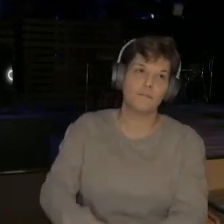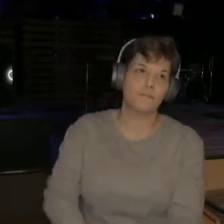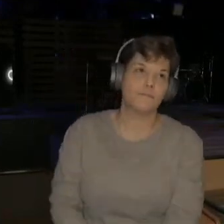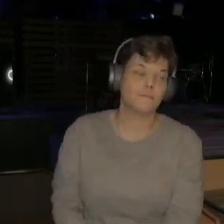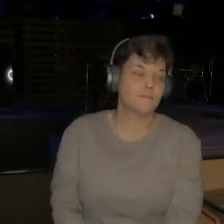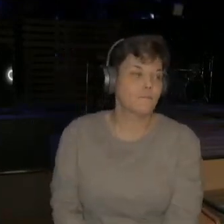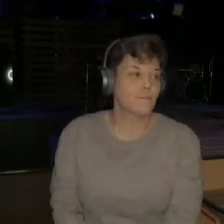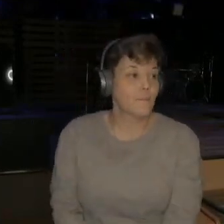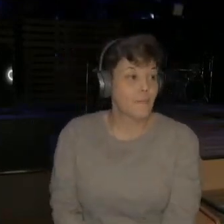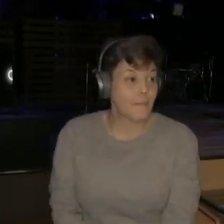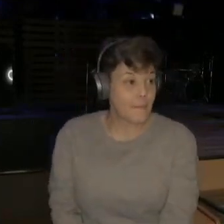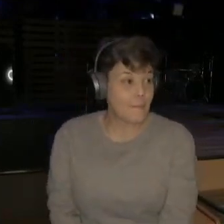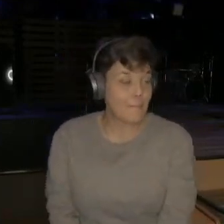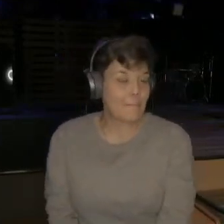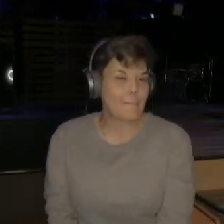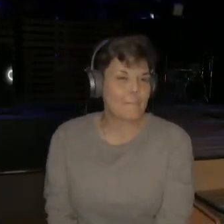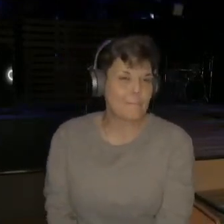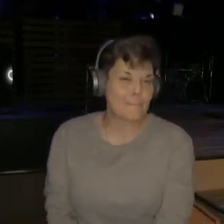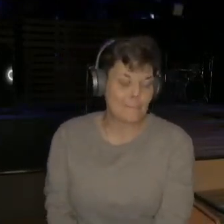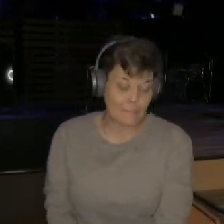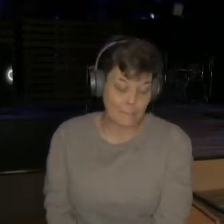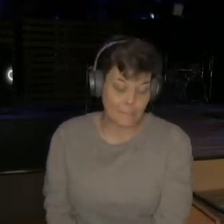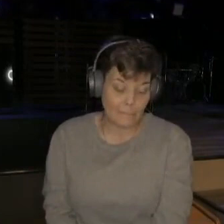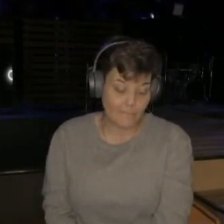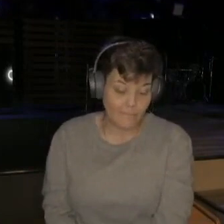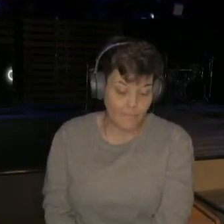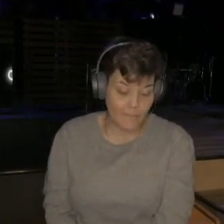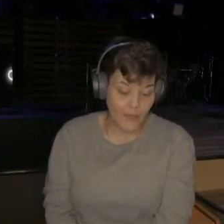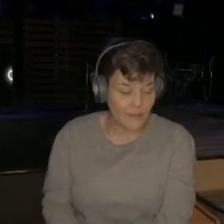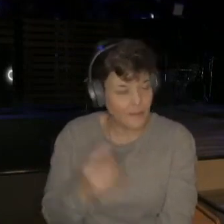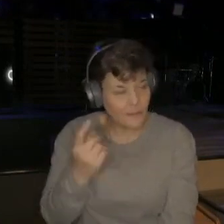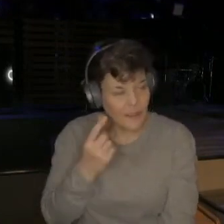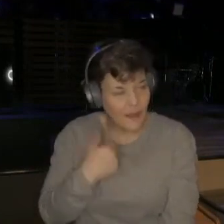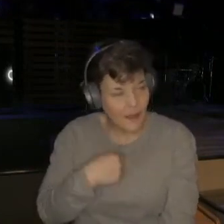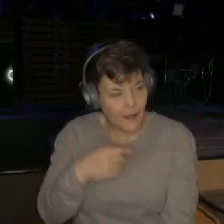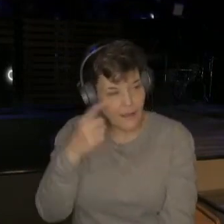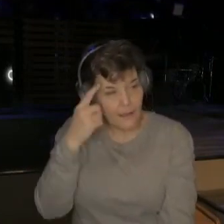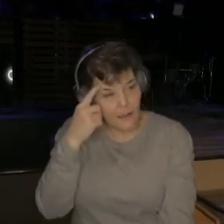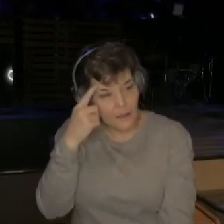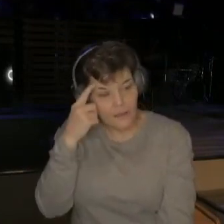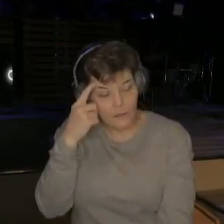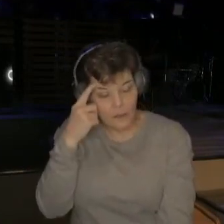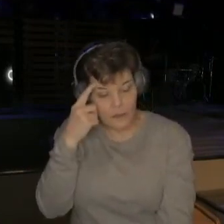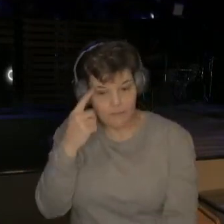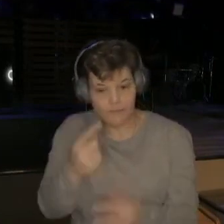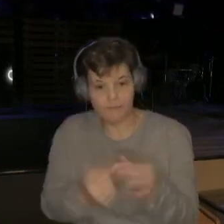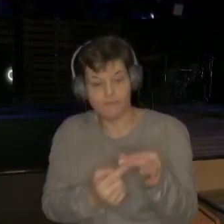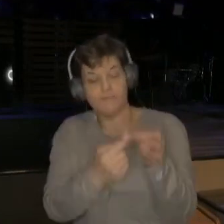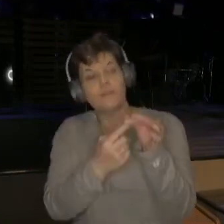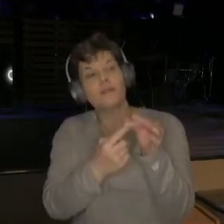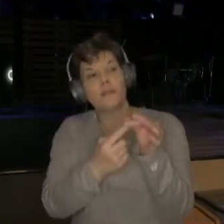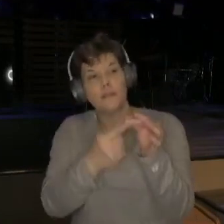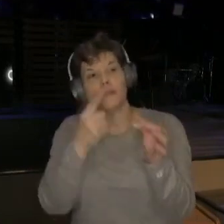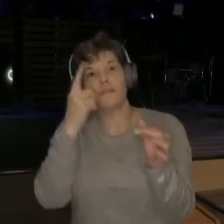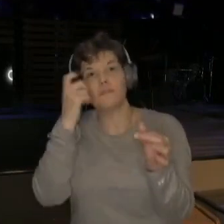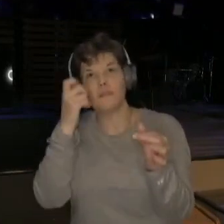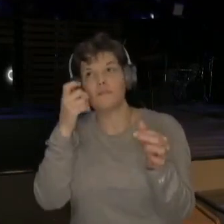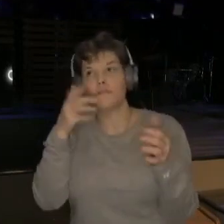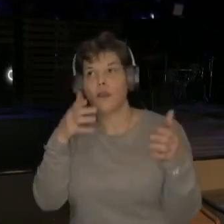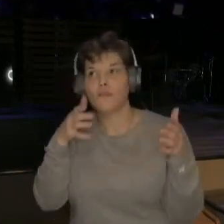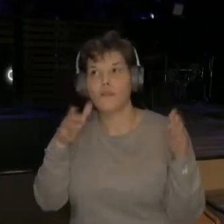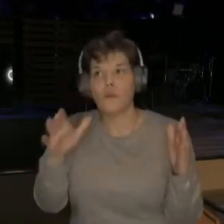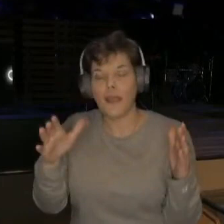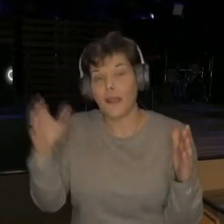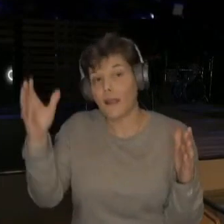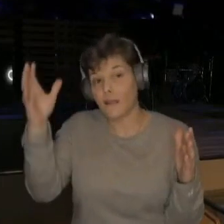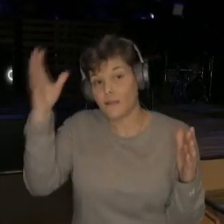The thing that I think is most remarkable in the way that the father accepts the son is the way this father